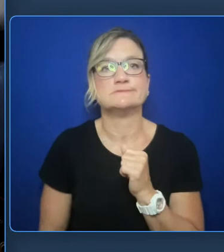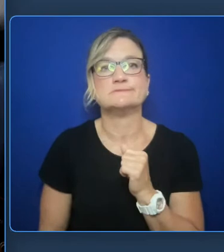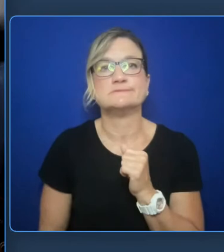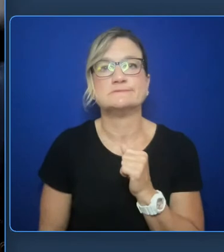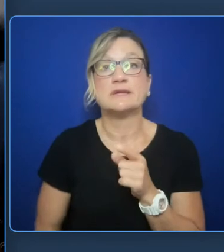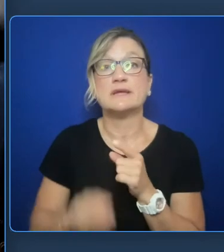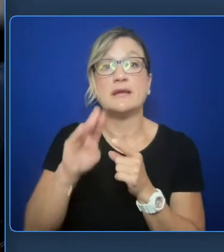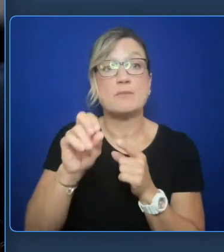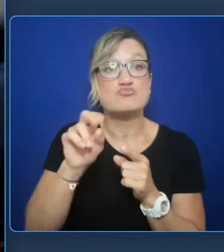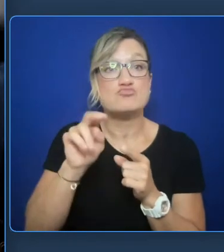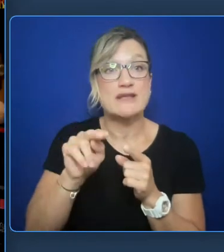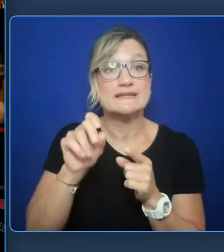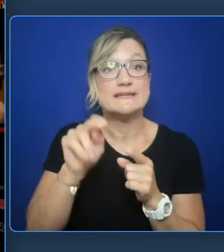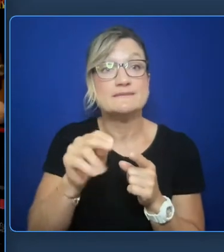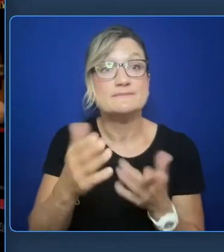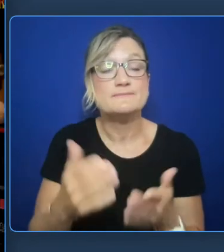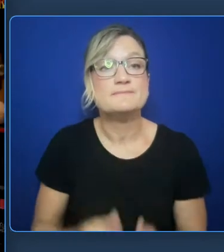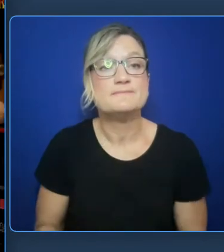Brendan?